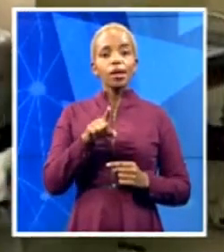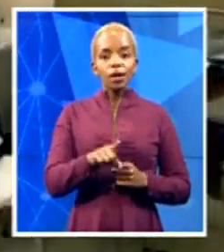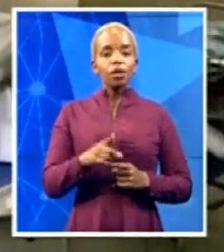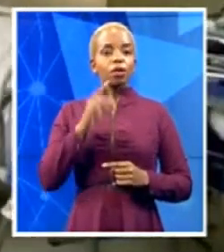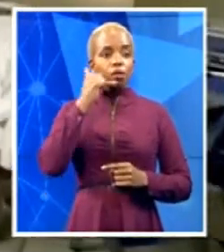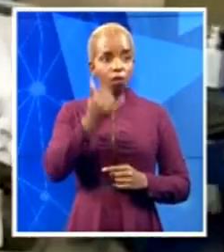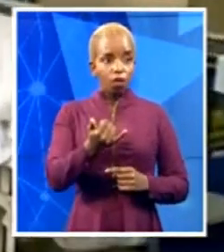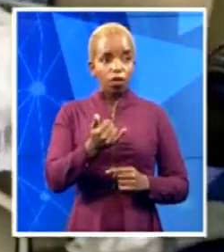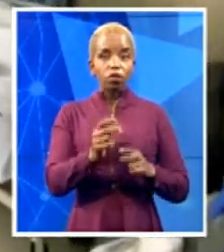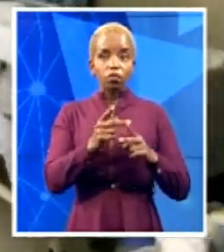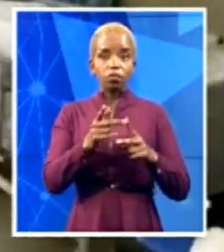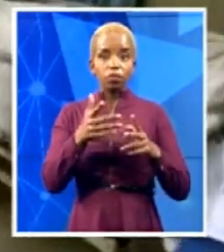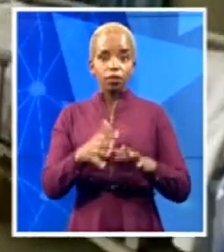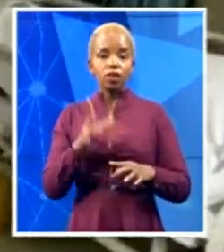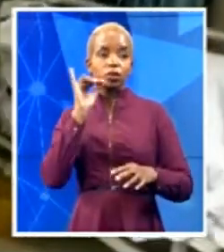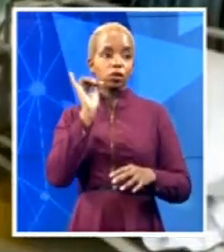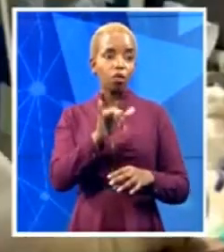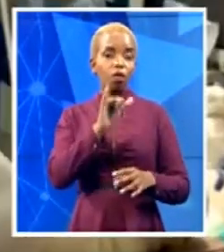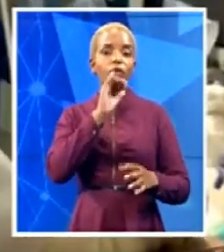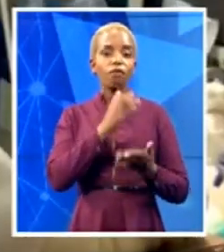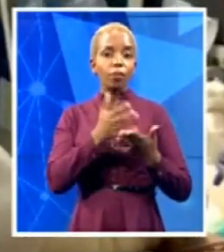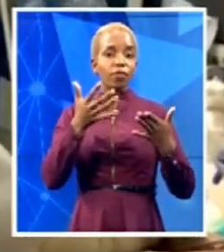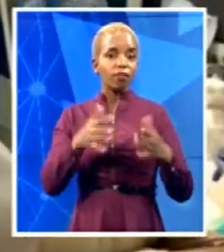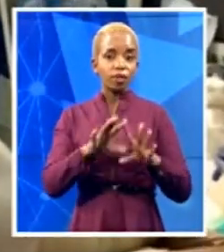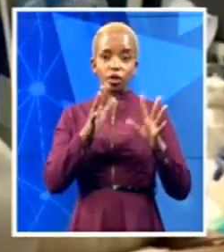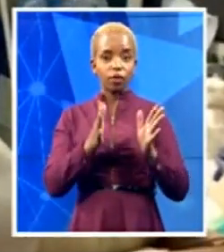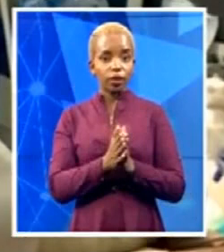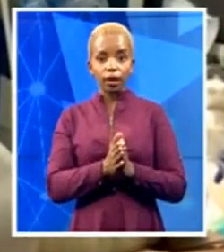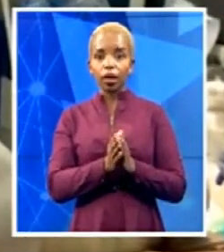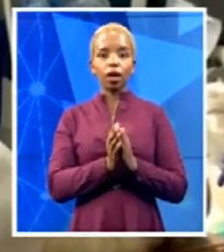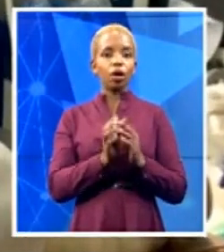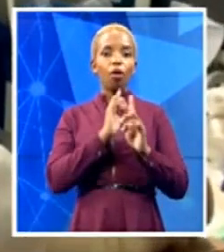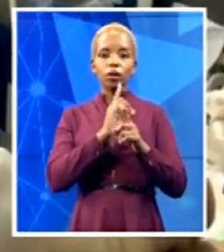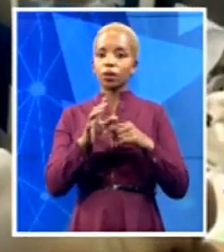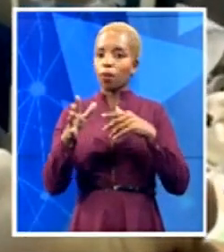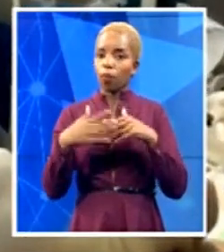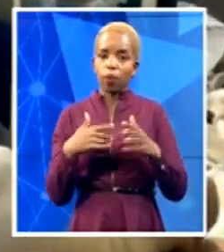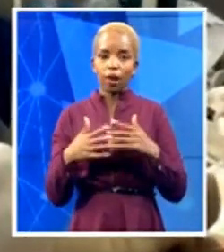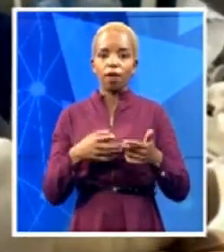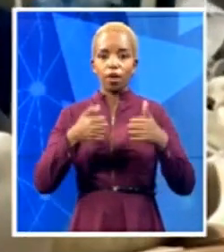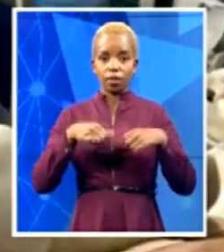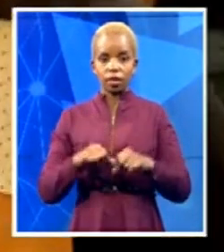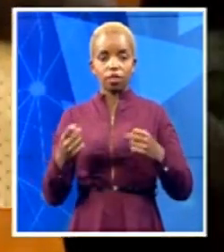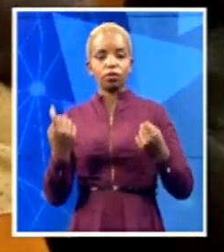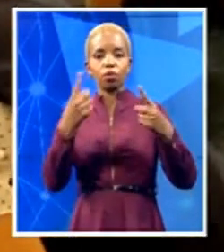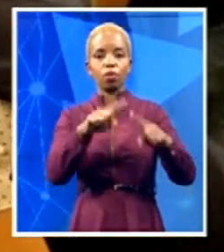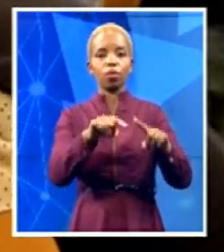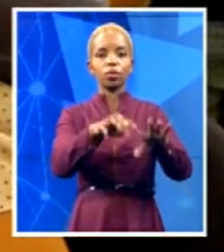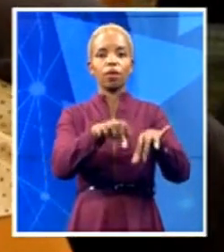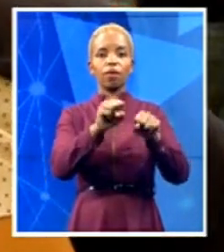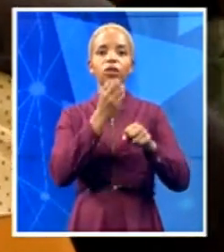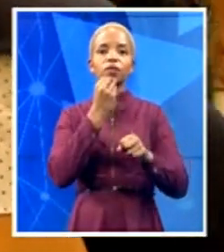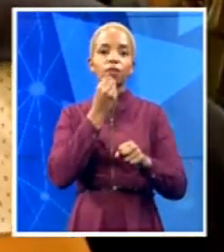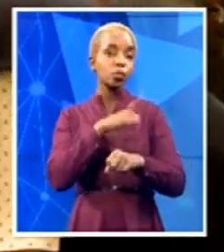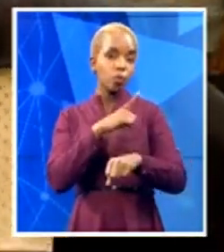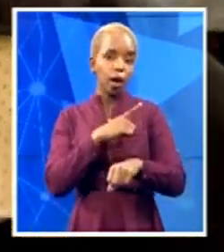first, you would have ordered whatever you're ordering, and then you show up because they've told you your food will be ready in 20-30 minutes, to make sure that we avoid